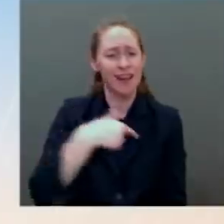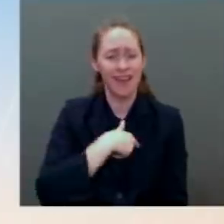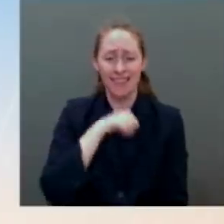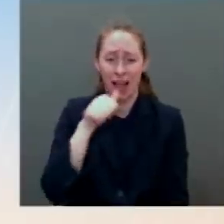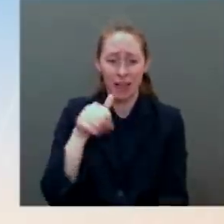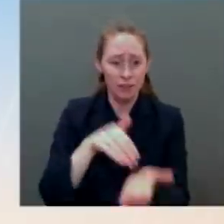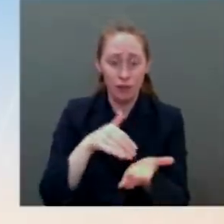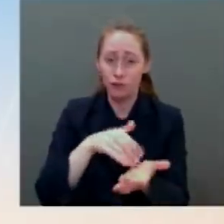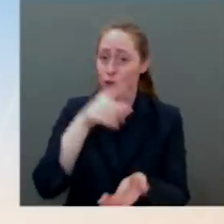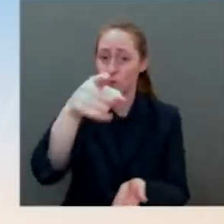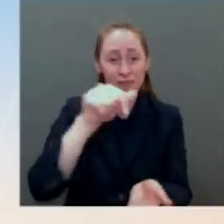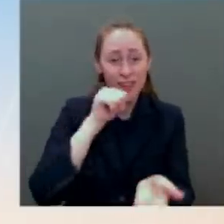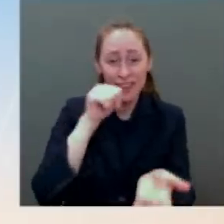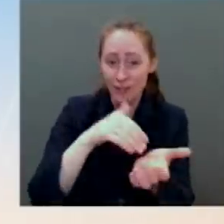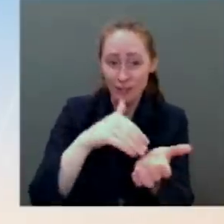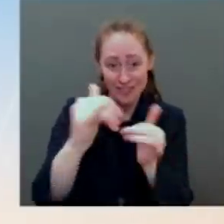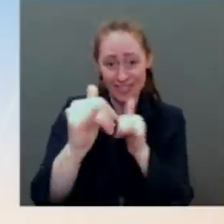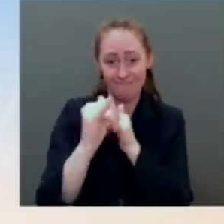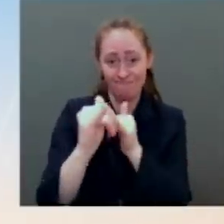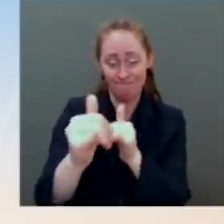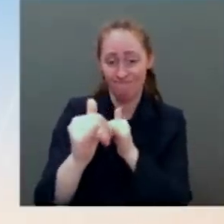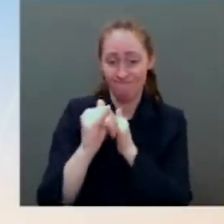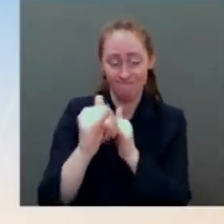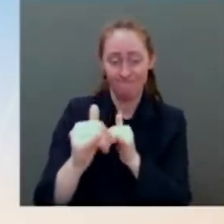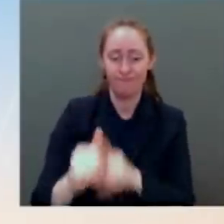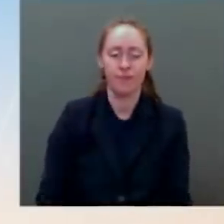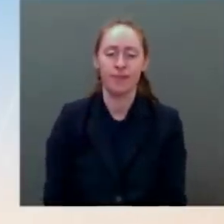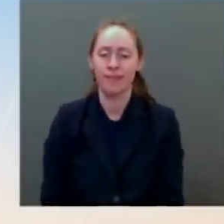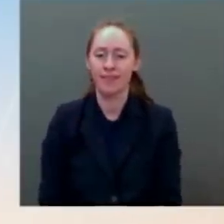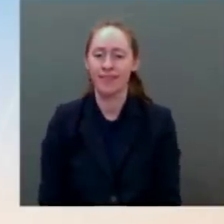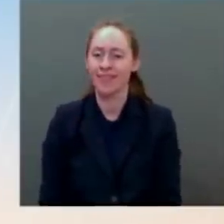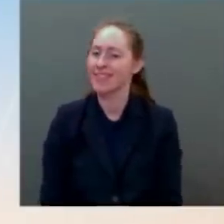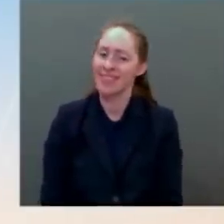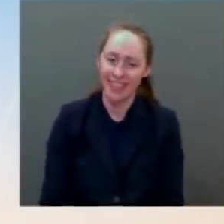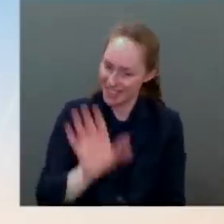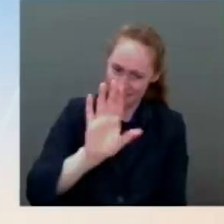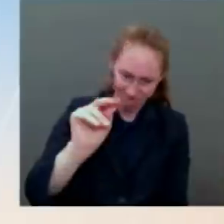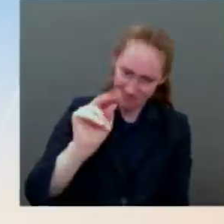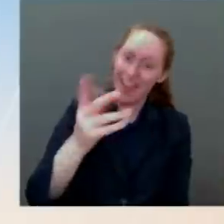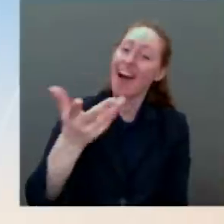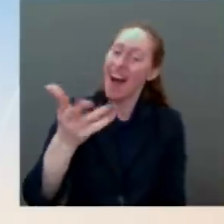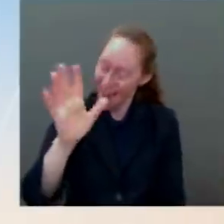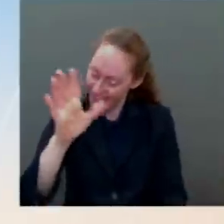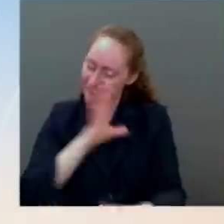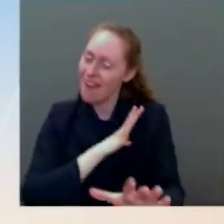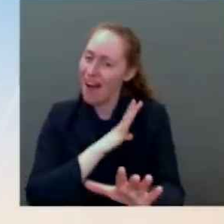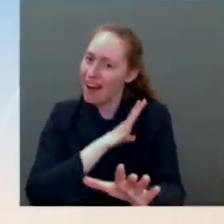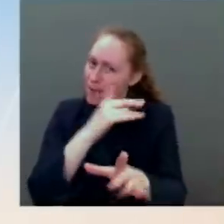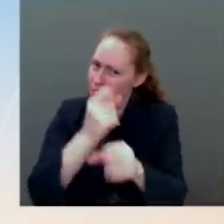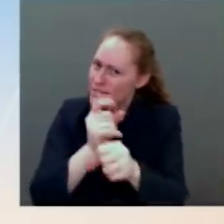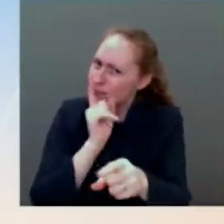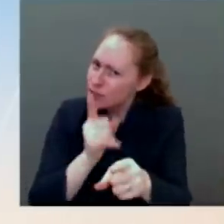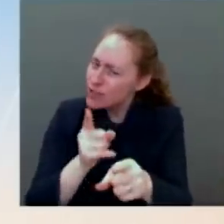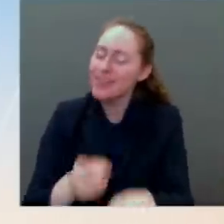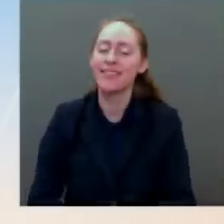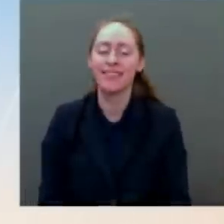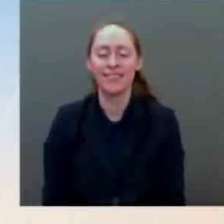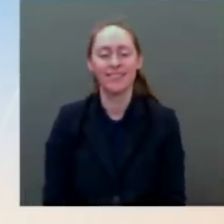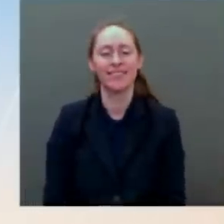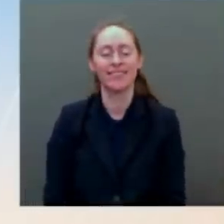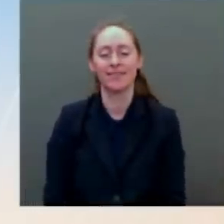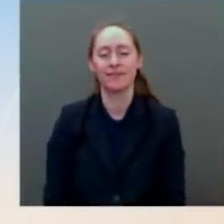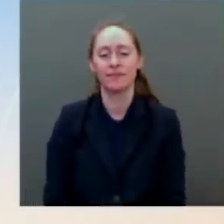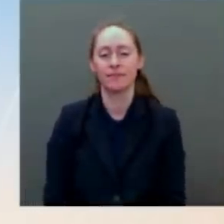today, until today. Right. Okay, not a doctor. Just making sure. I don't know. And nor do you play one on TV. Nor does he play one on